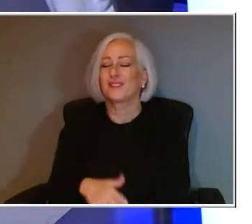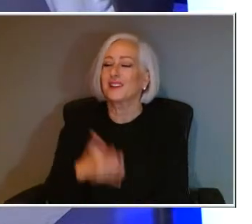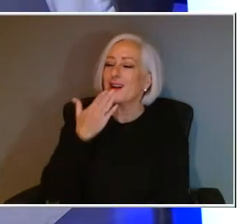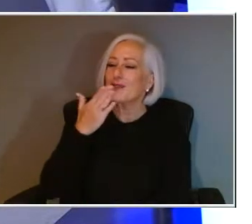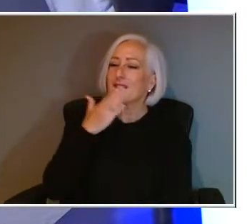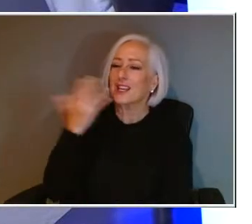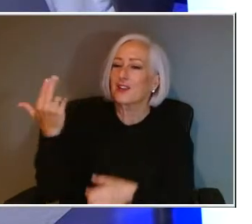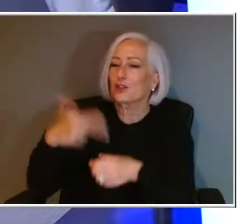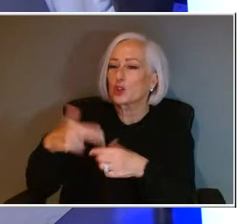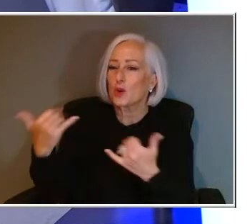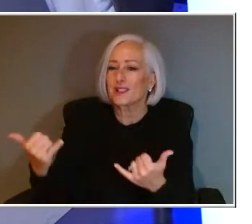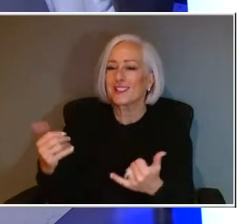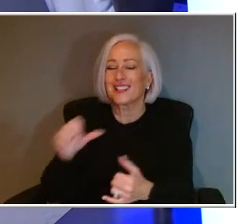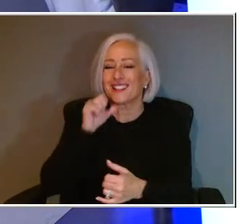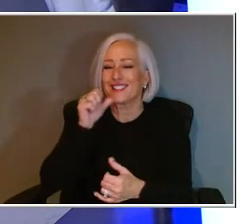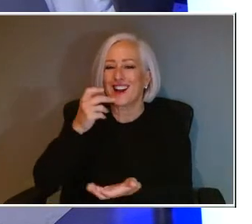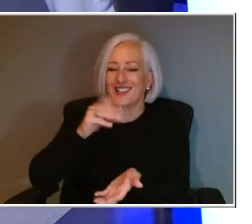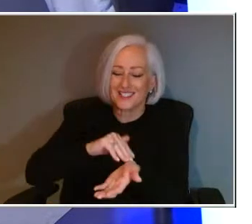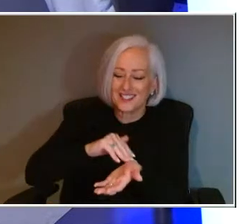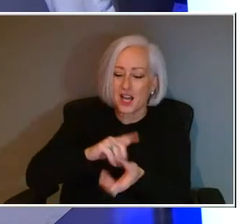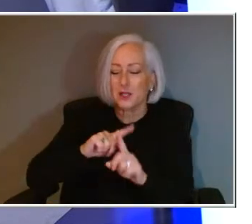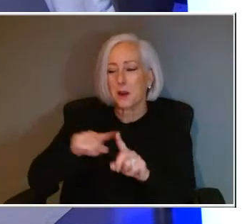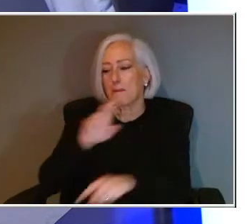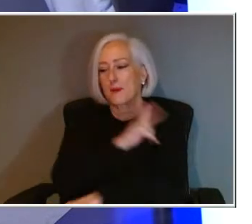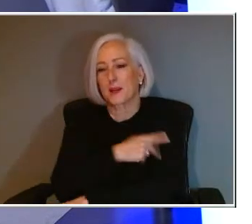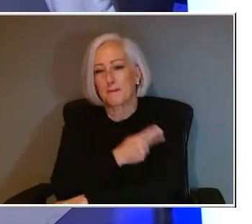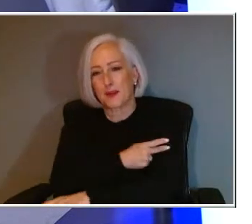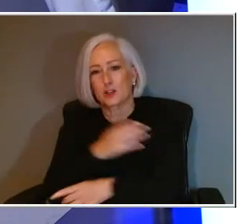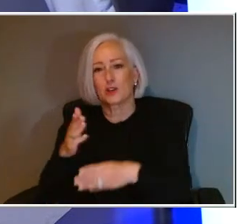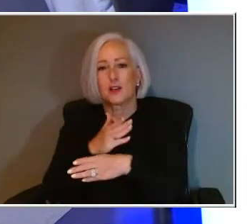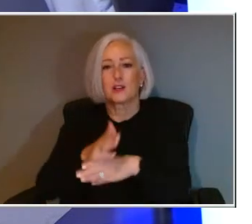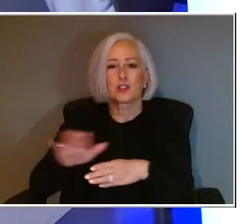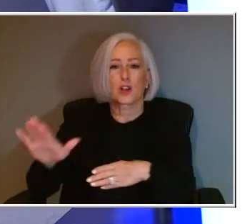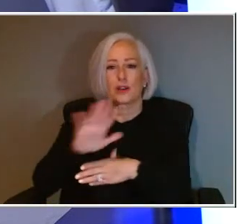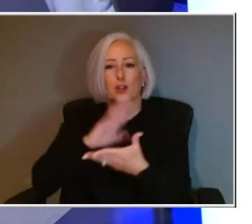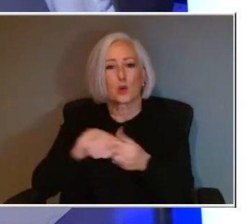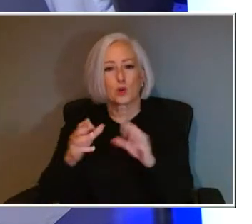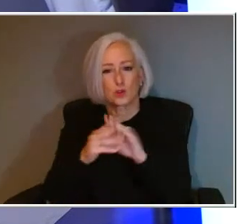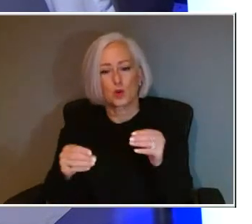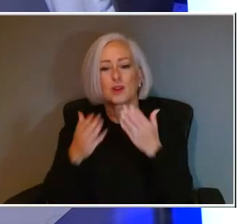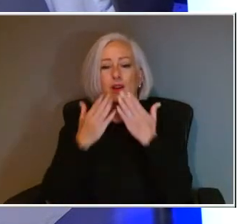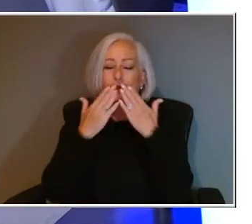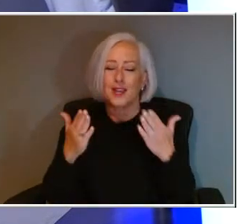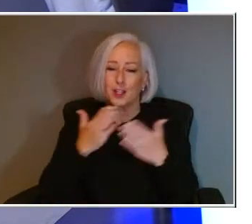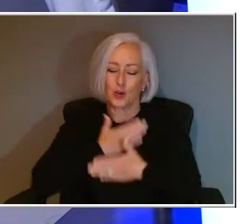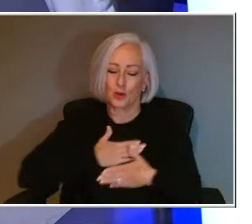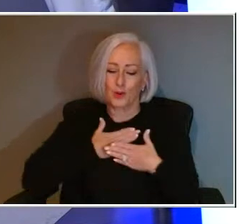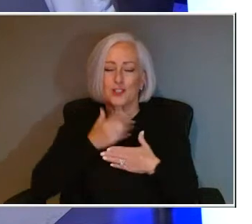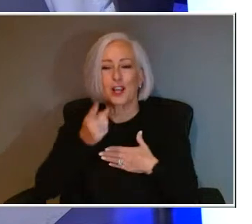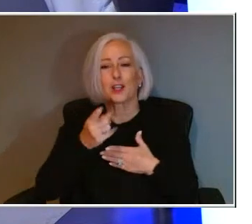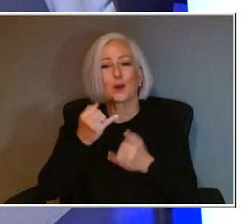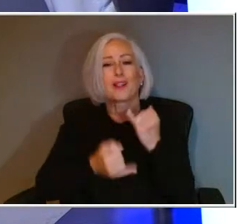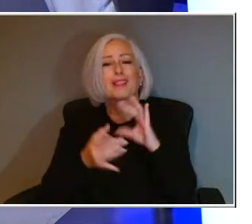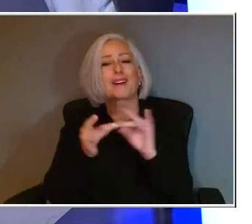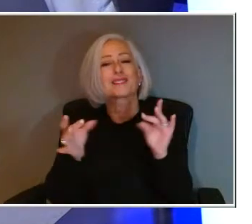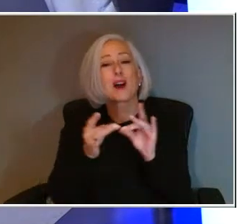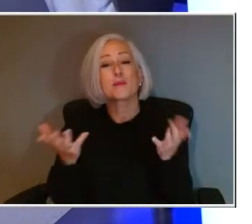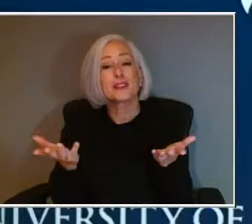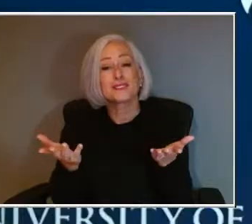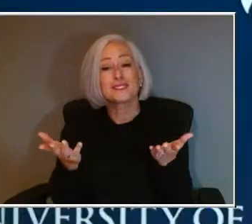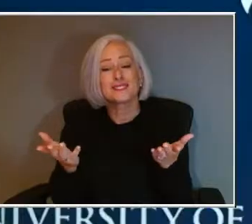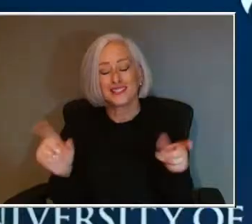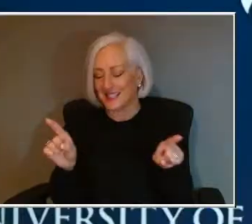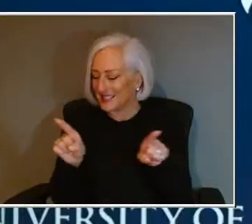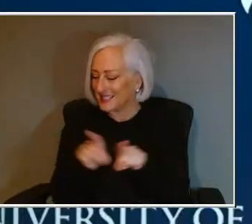as a doctor today, but as a patient, and sharing your story and just being so open. We appreciate you. Final takeaway today. The same, if you